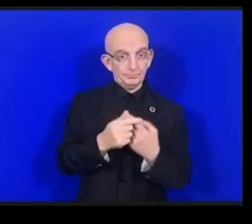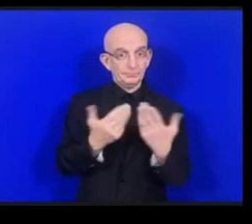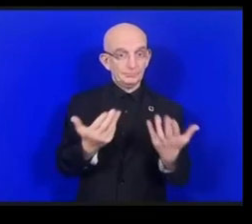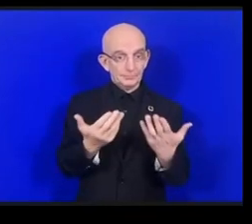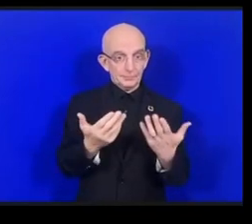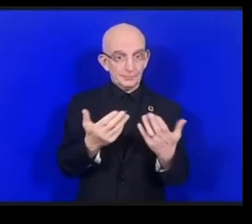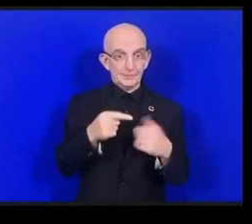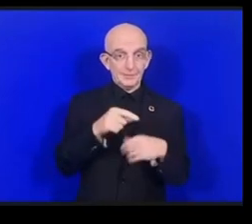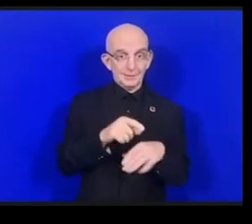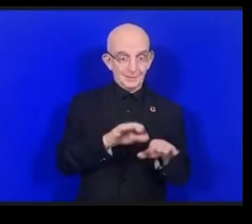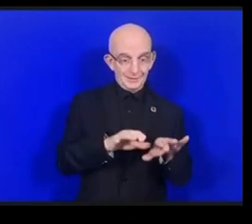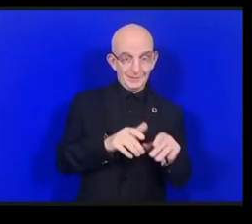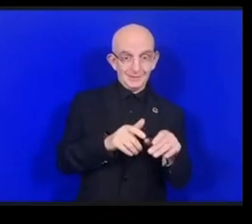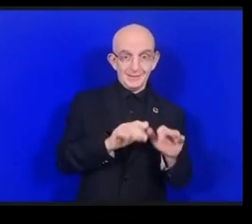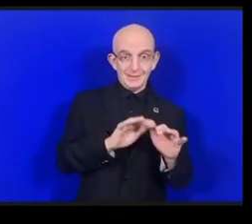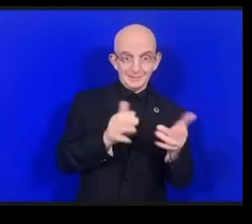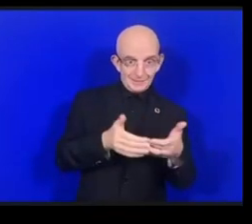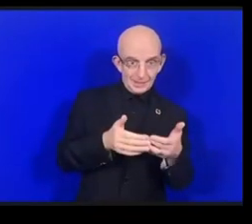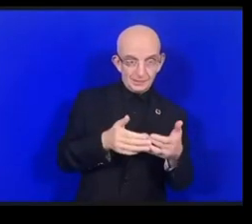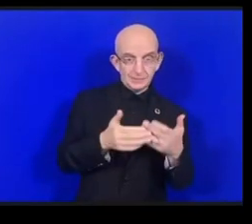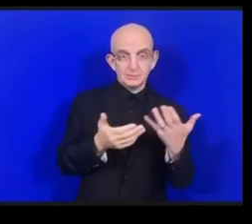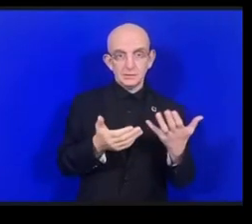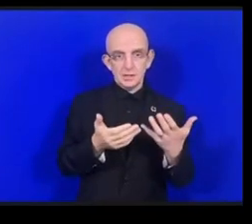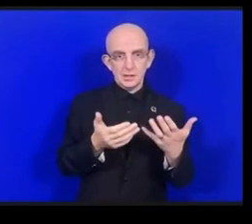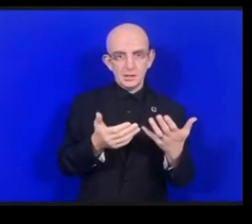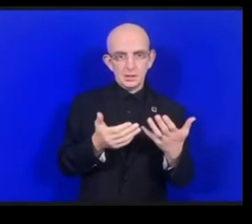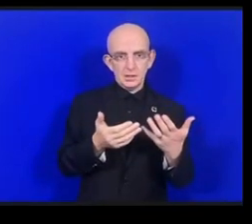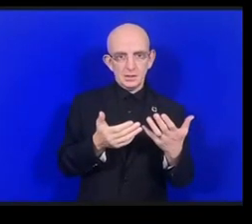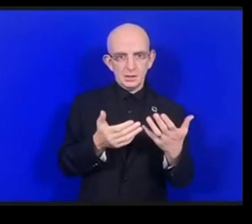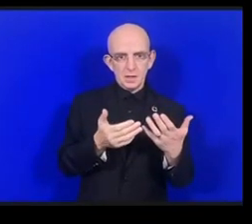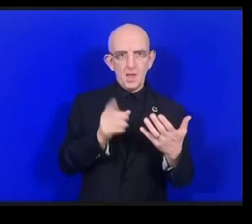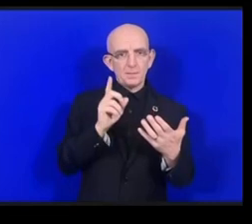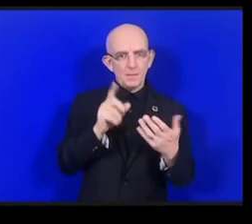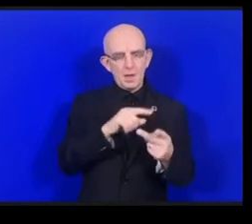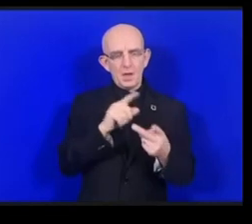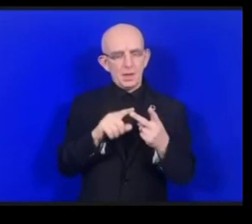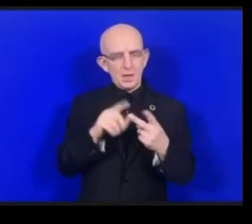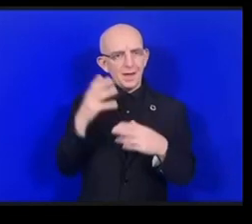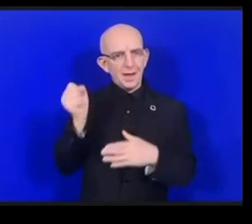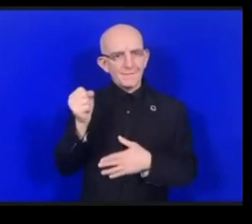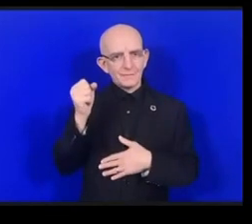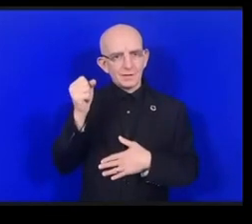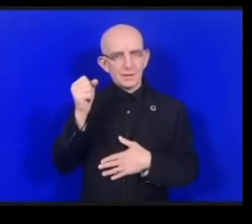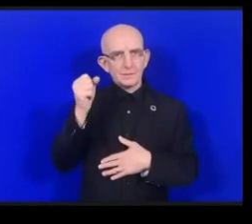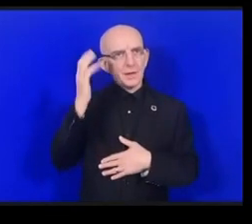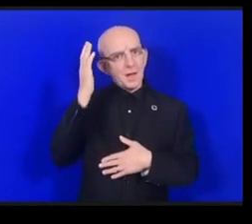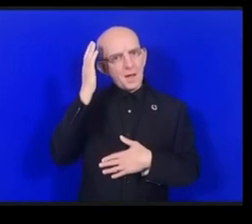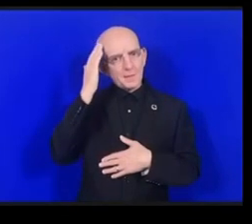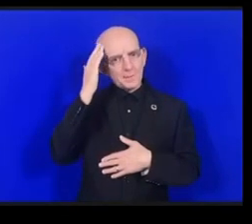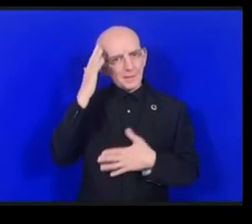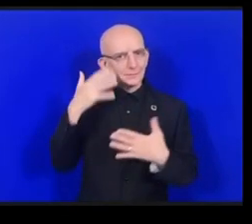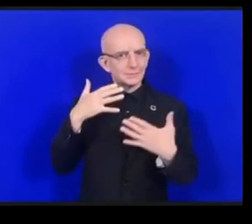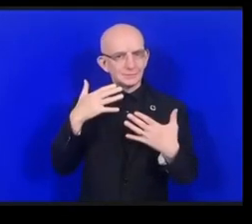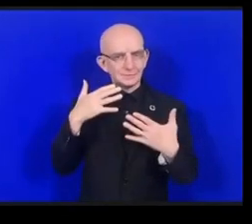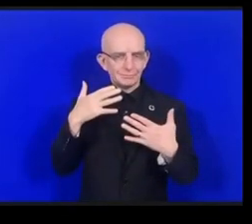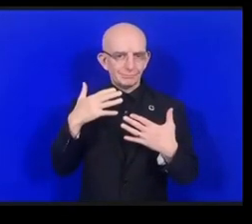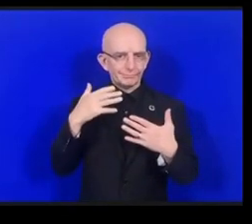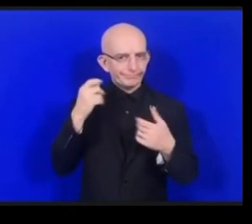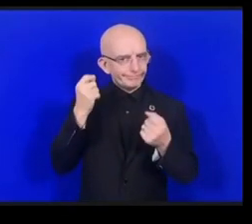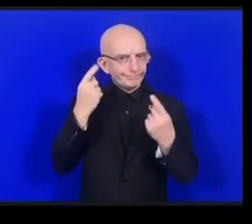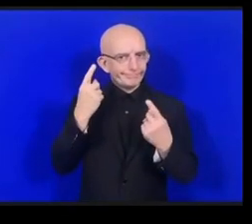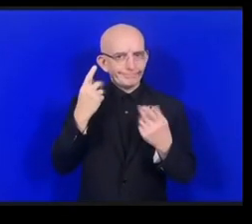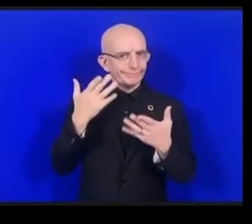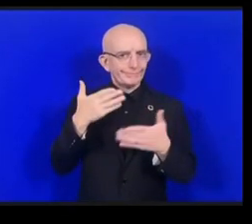disability who which also overlap with physical disability one third of